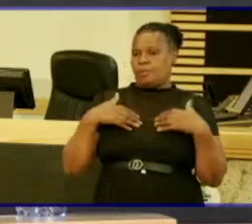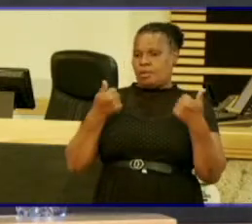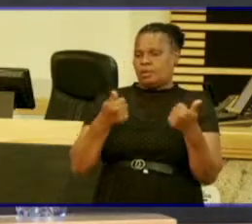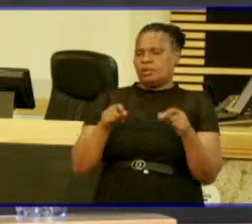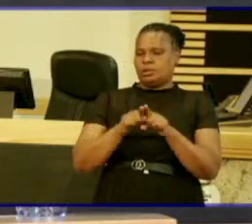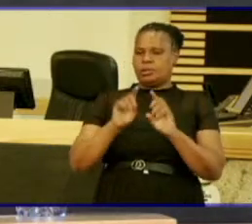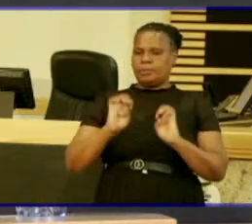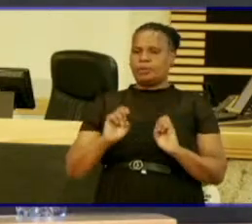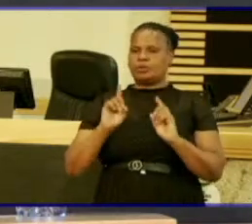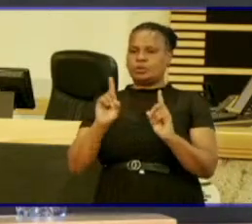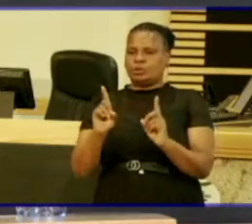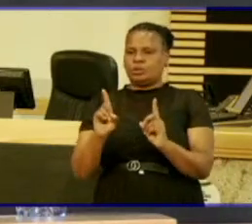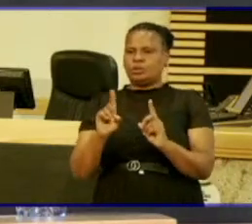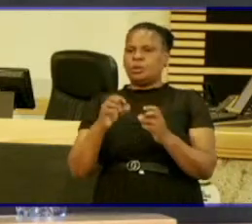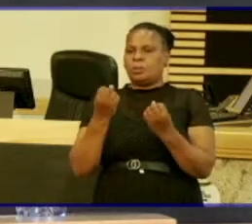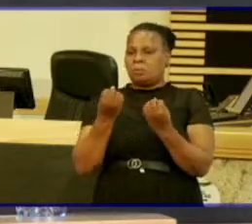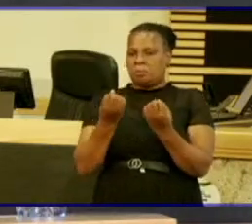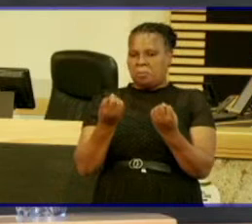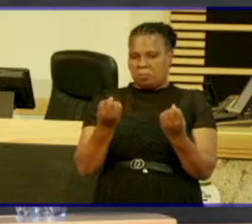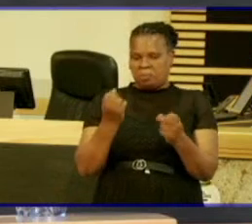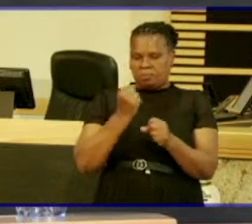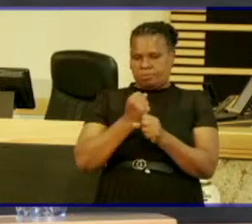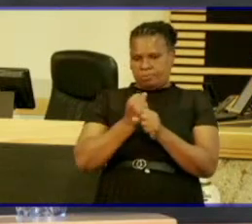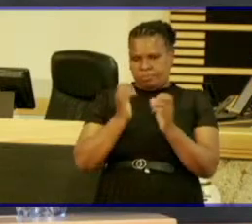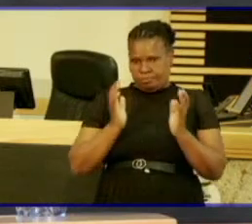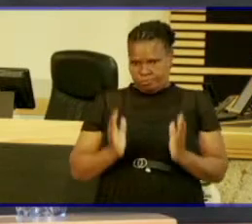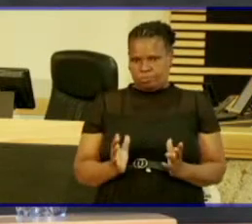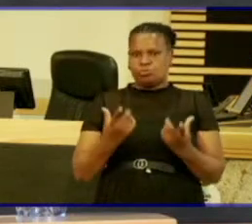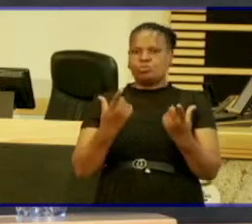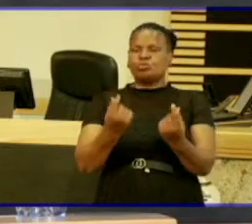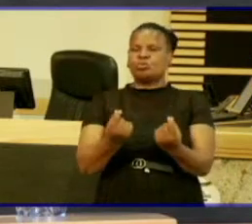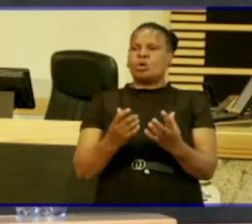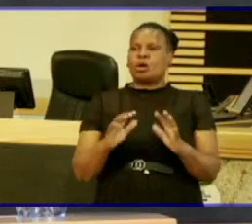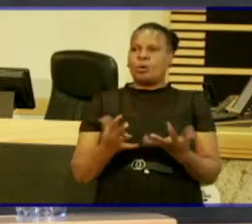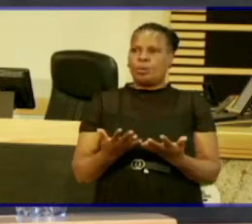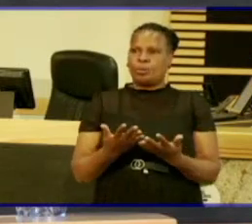expecting the relevant accounting officers to take action against